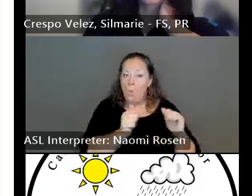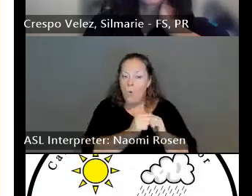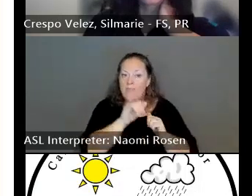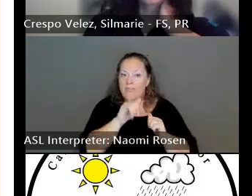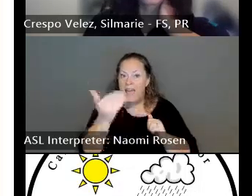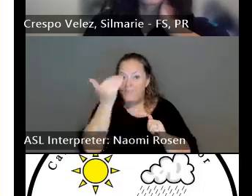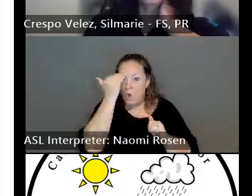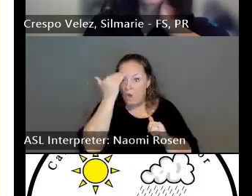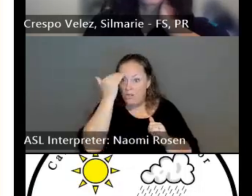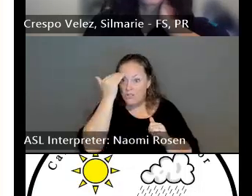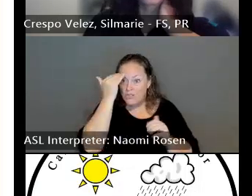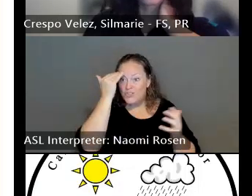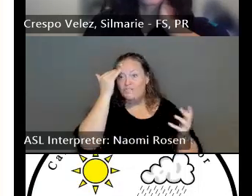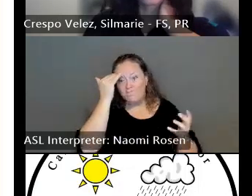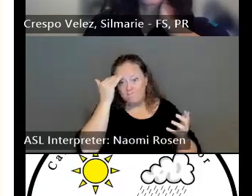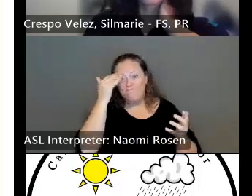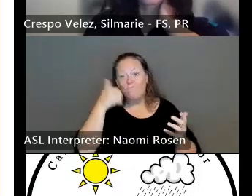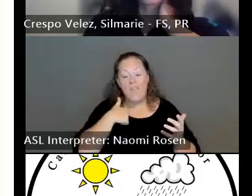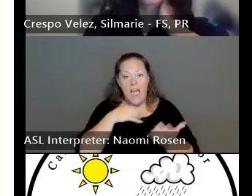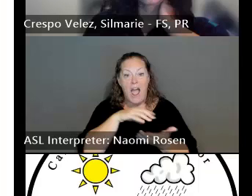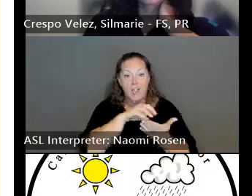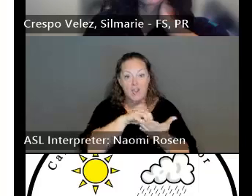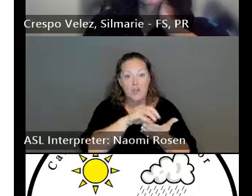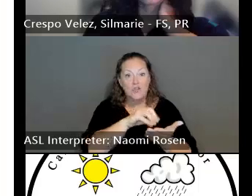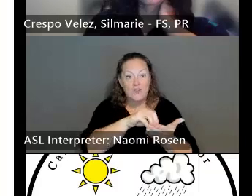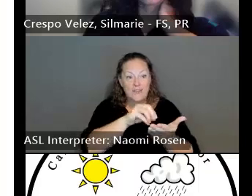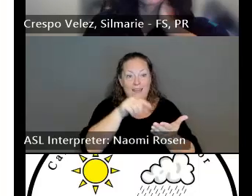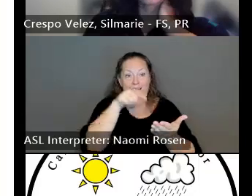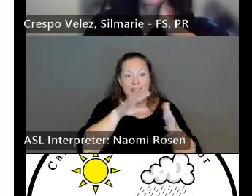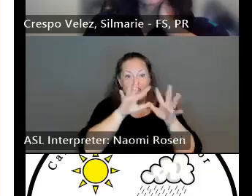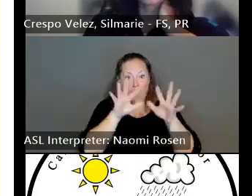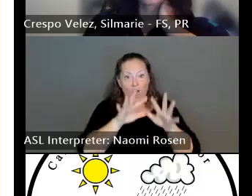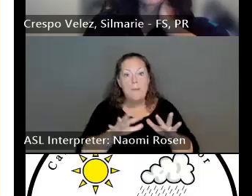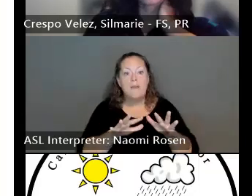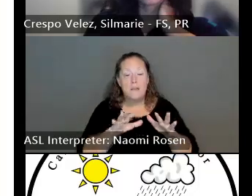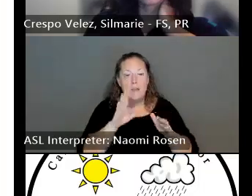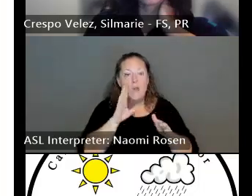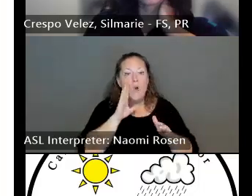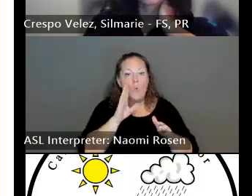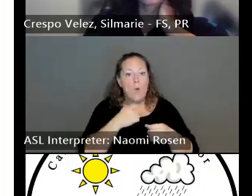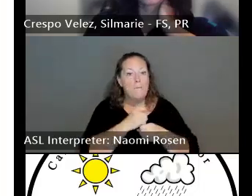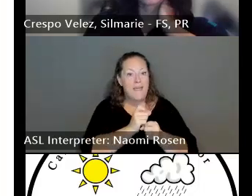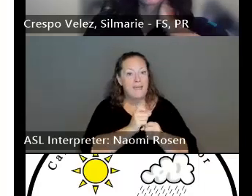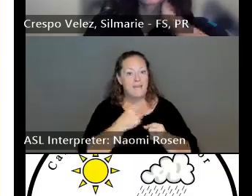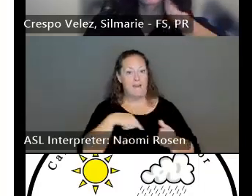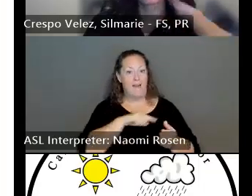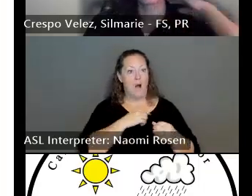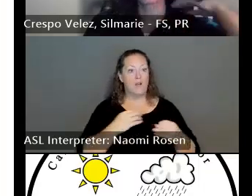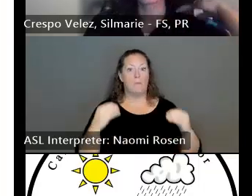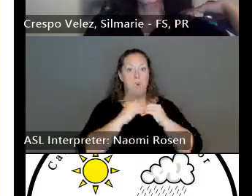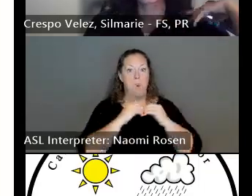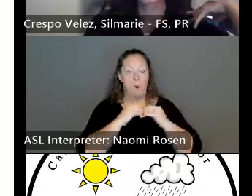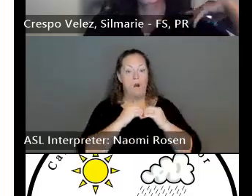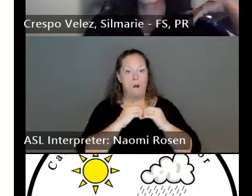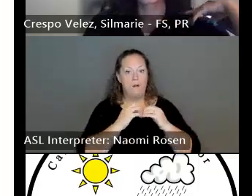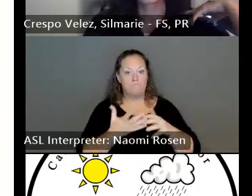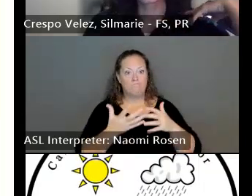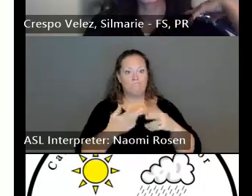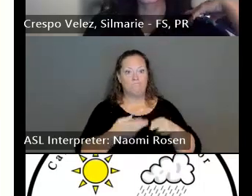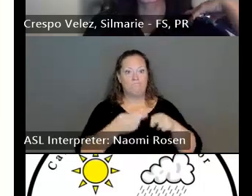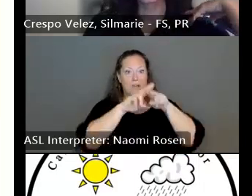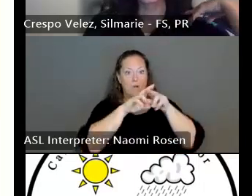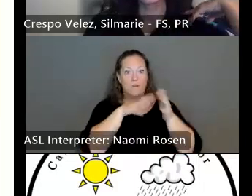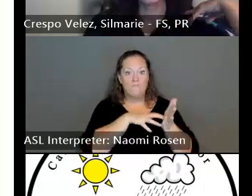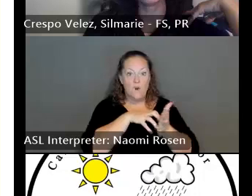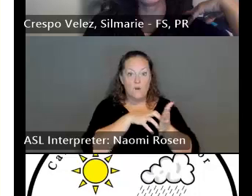however, I did learn that the climate makes us, or climate change makes us more vulnerable, in this case to heat and